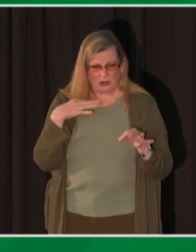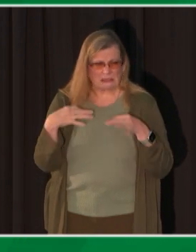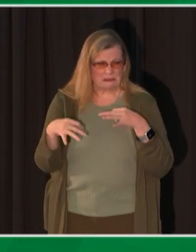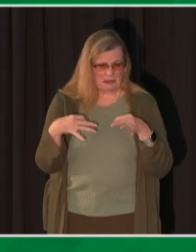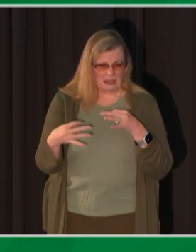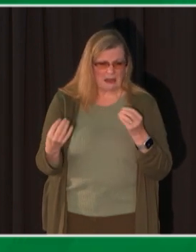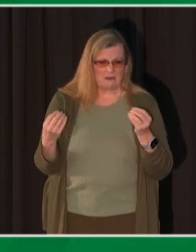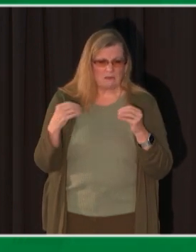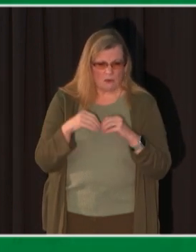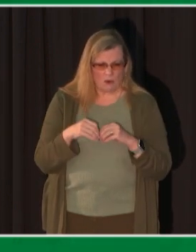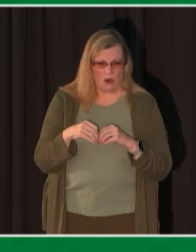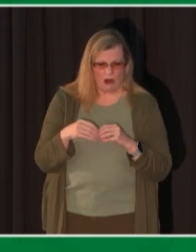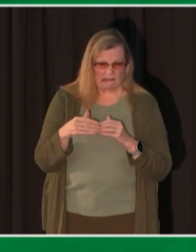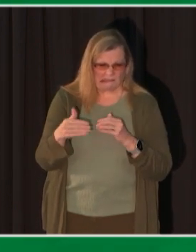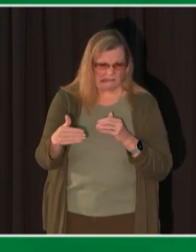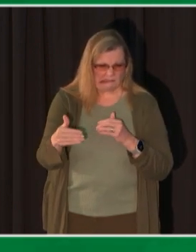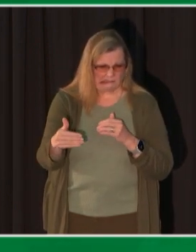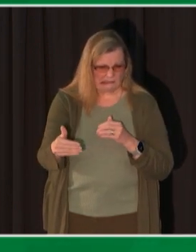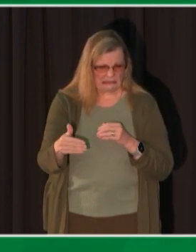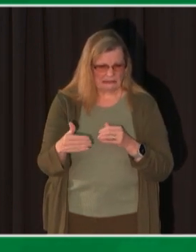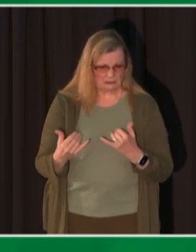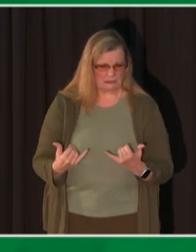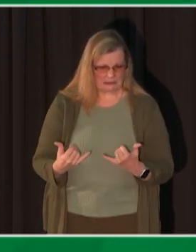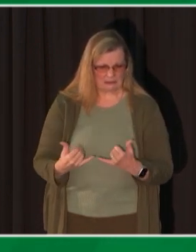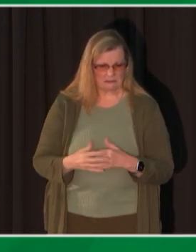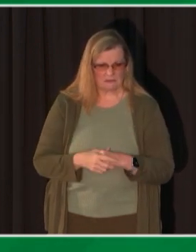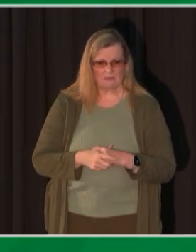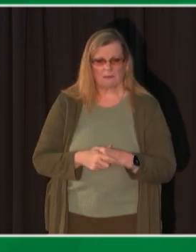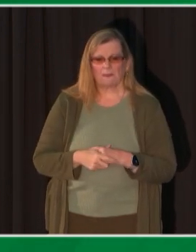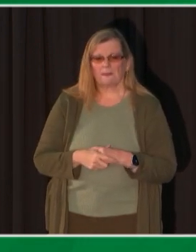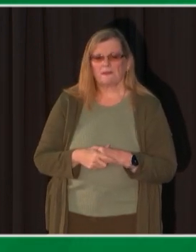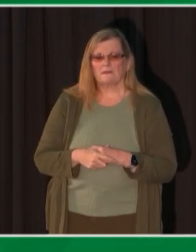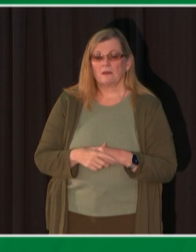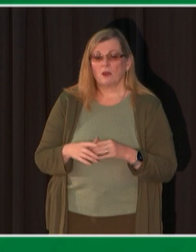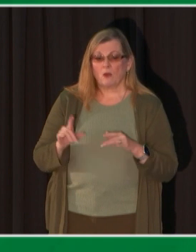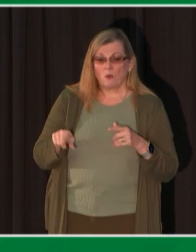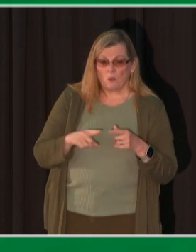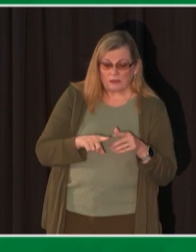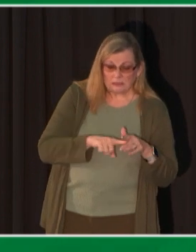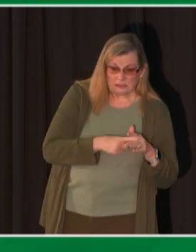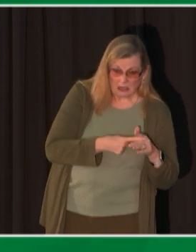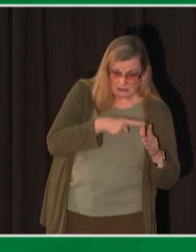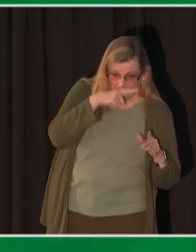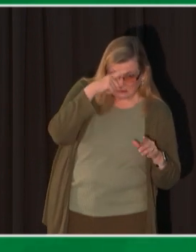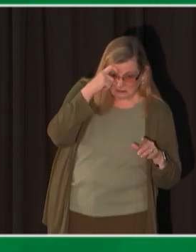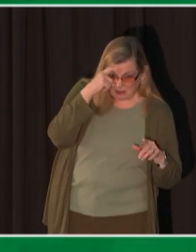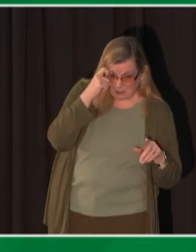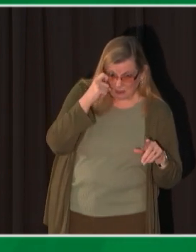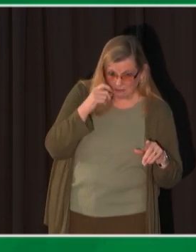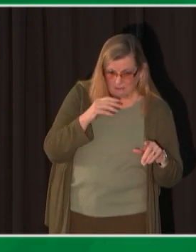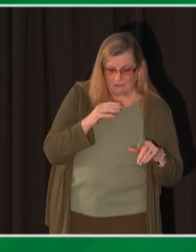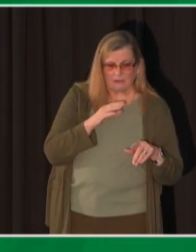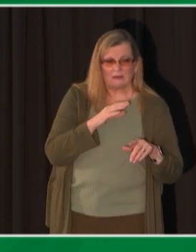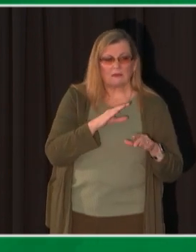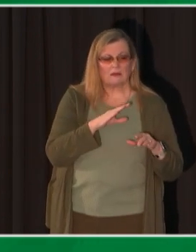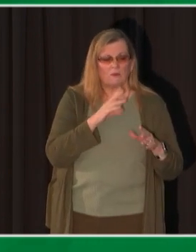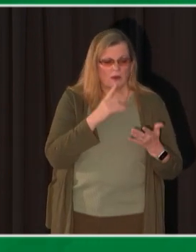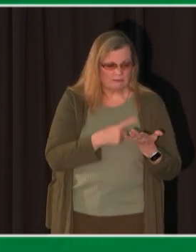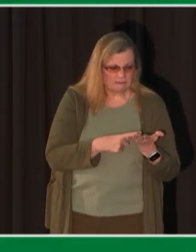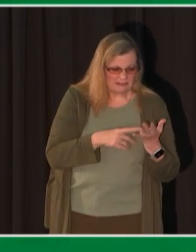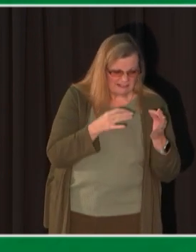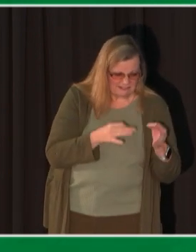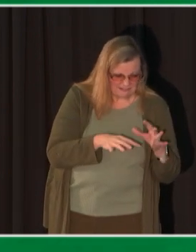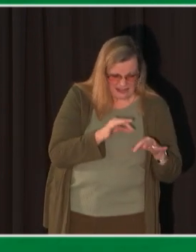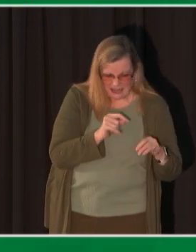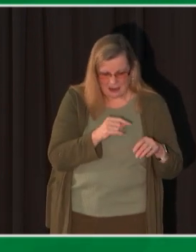happen in the summer and the start of school next year by May the 15th. This, of course,